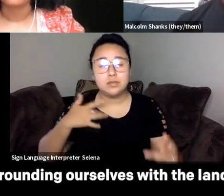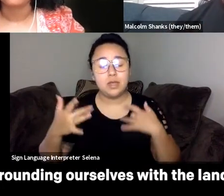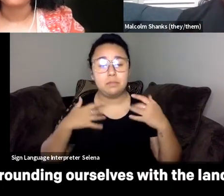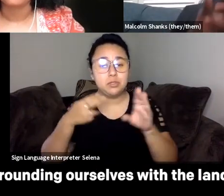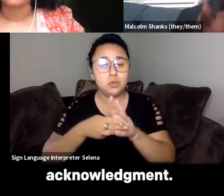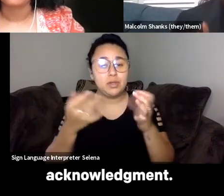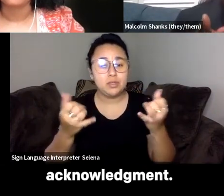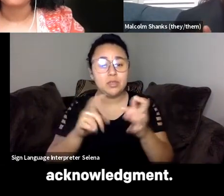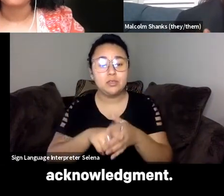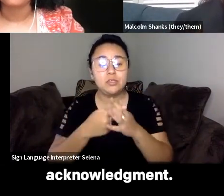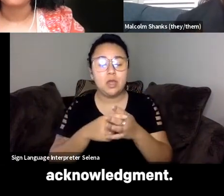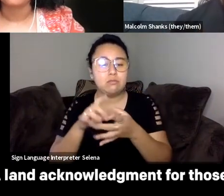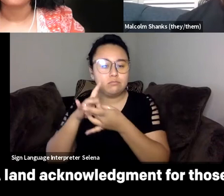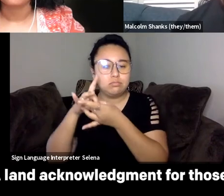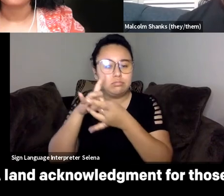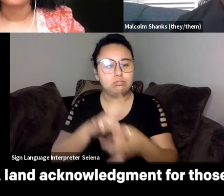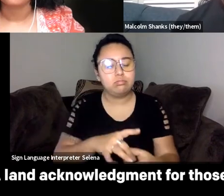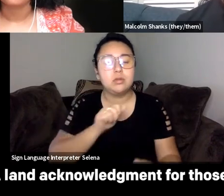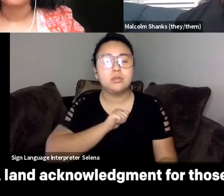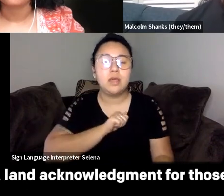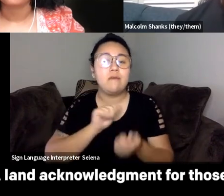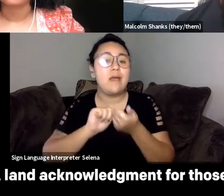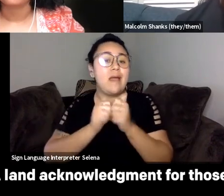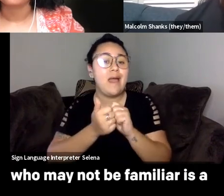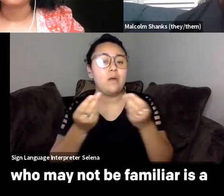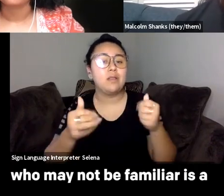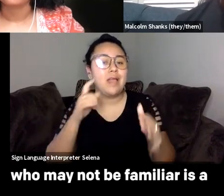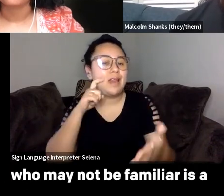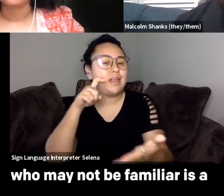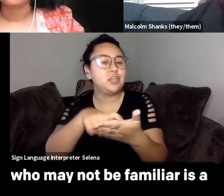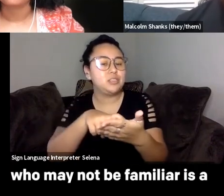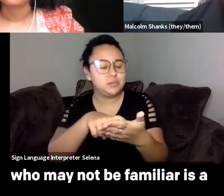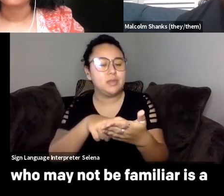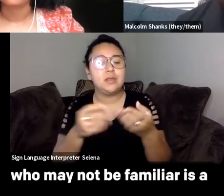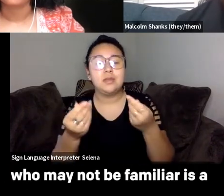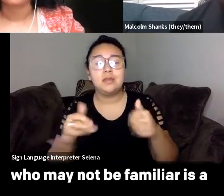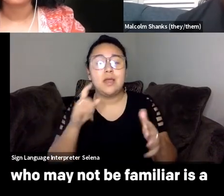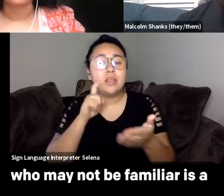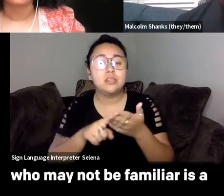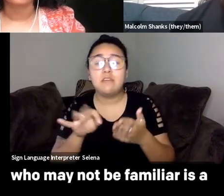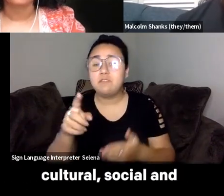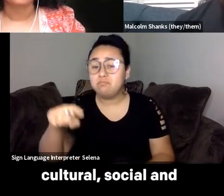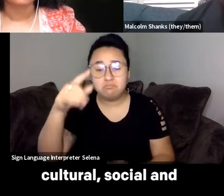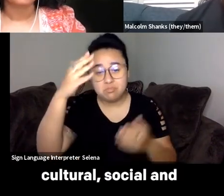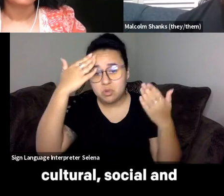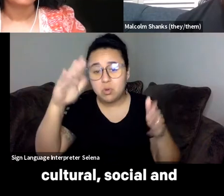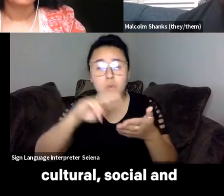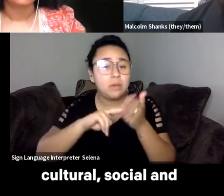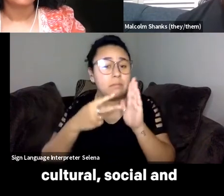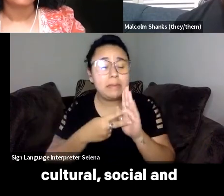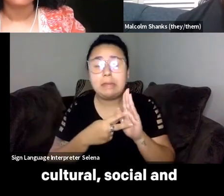to start grounding ourselves with a land acknowledgement. A land acknowledgement, for those who may not be familiar, is